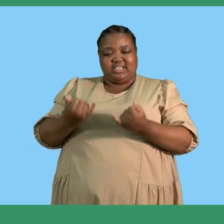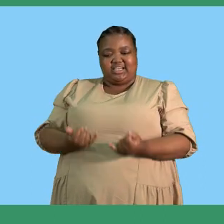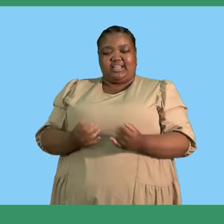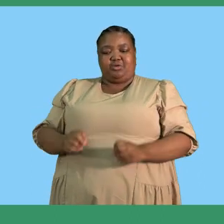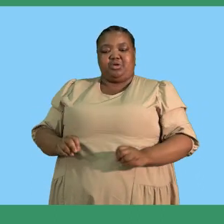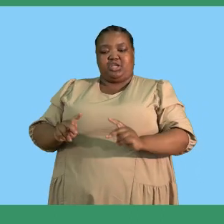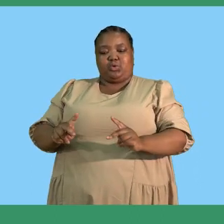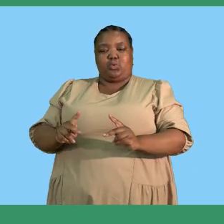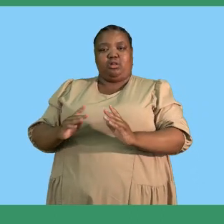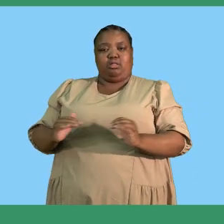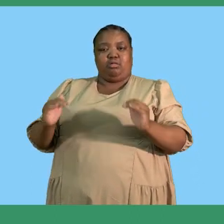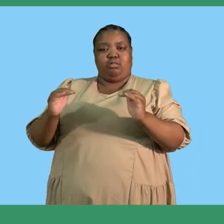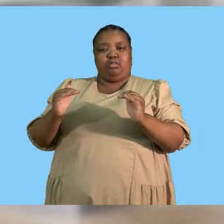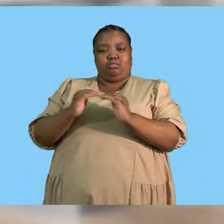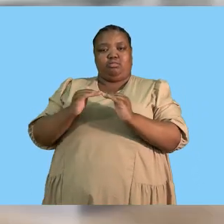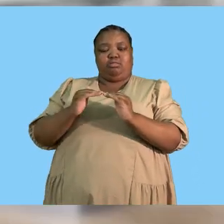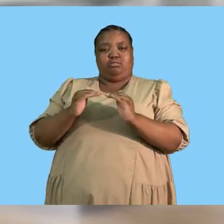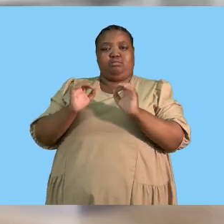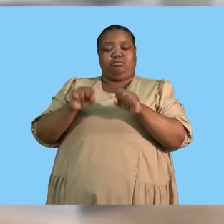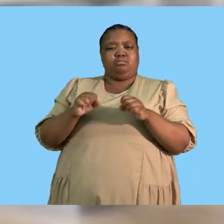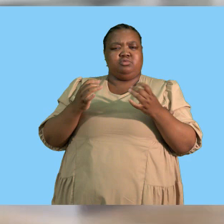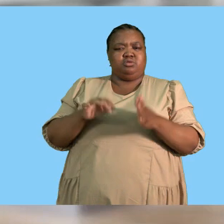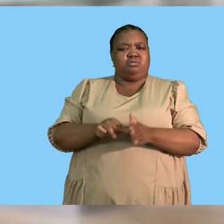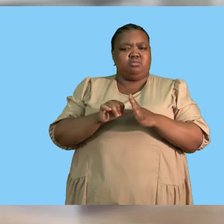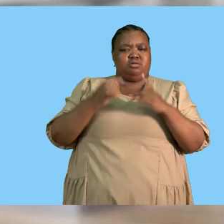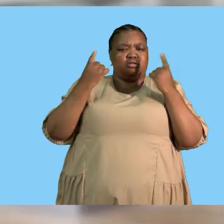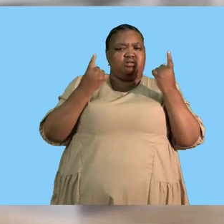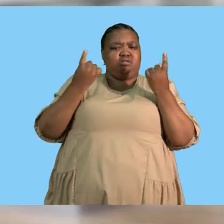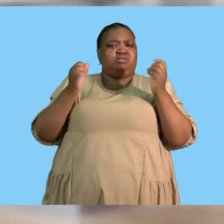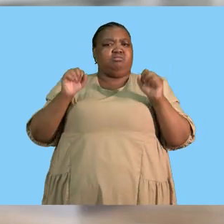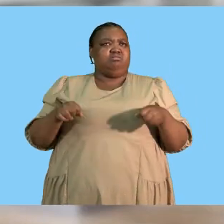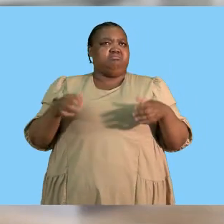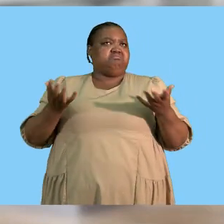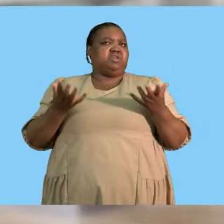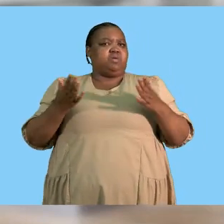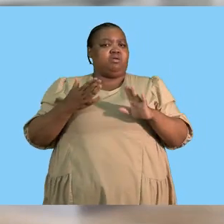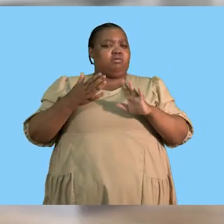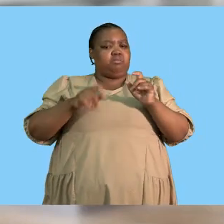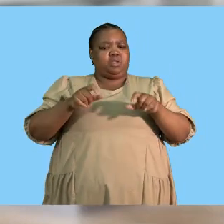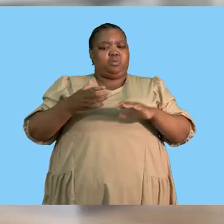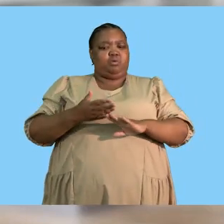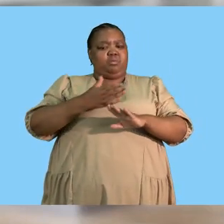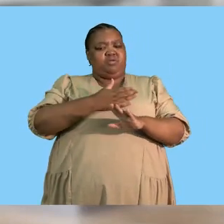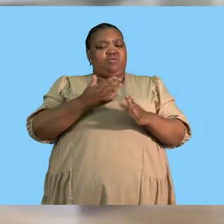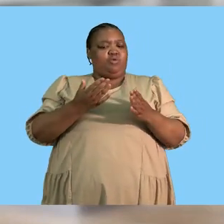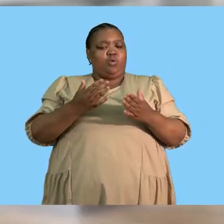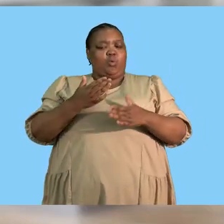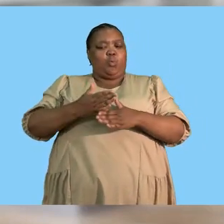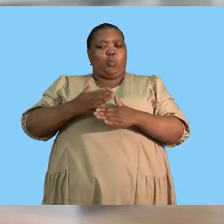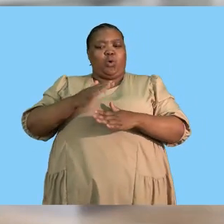disadvantaged. So you need to think, how is it that people that were not allowed to work can work